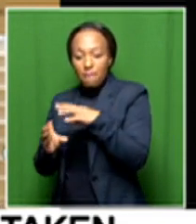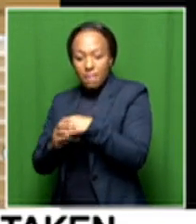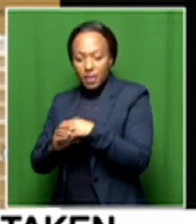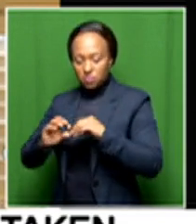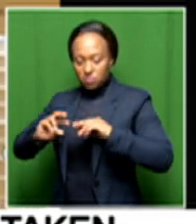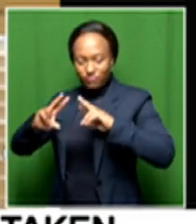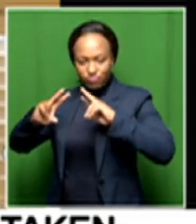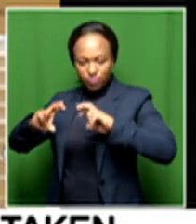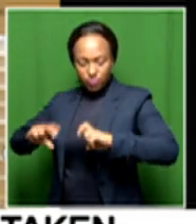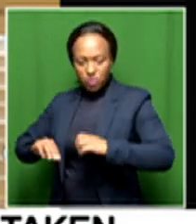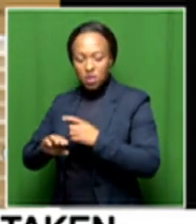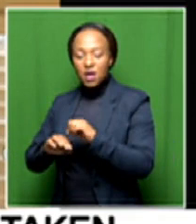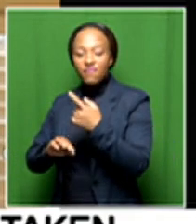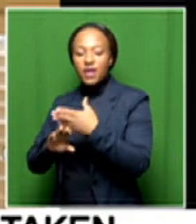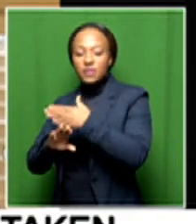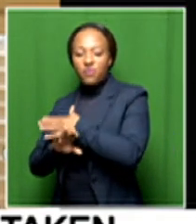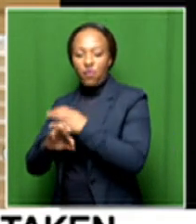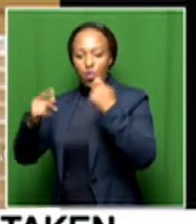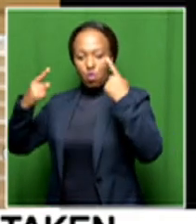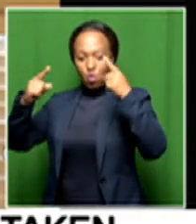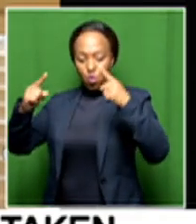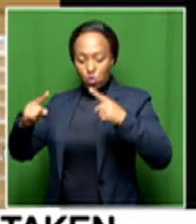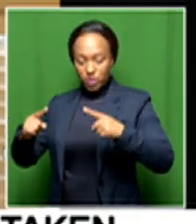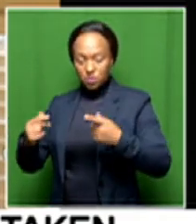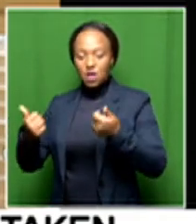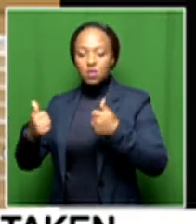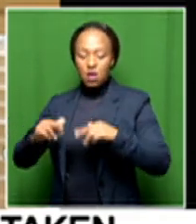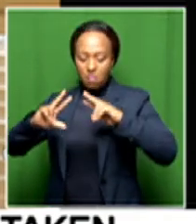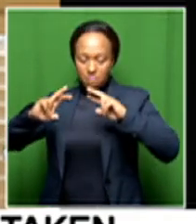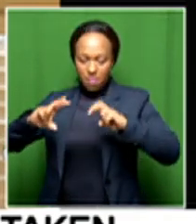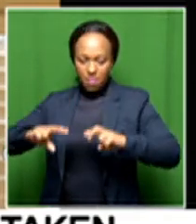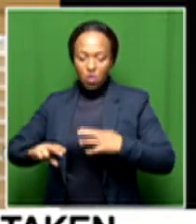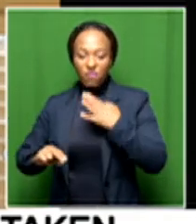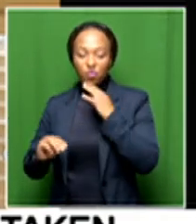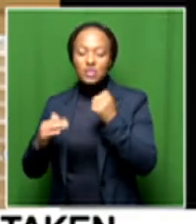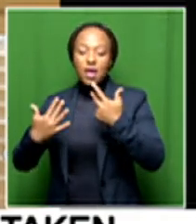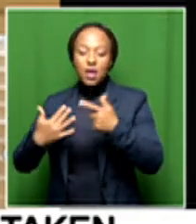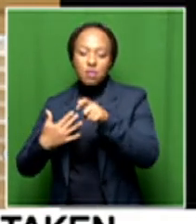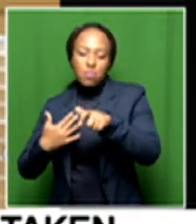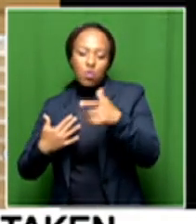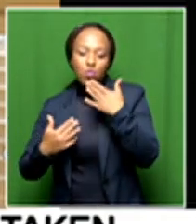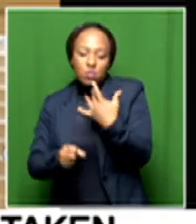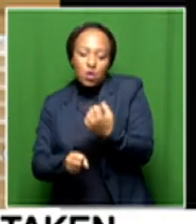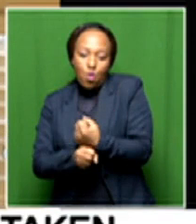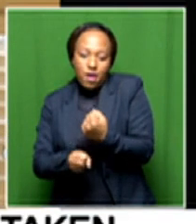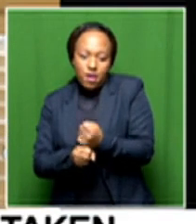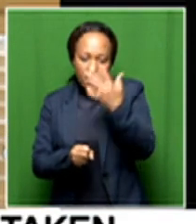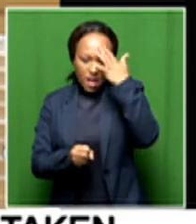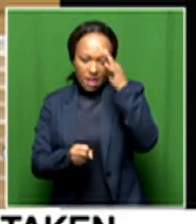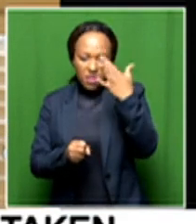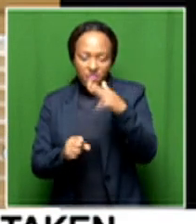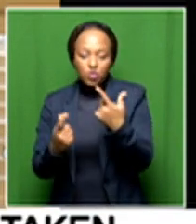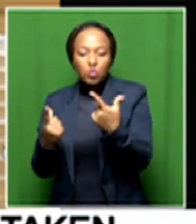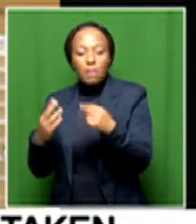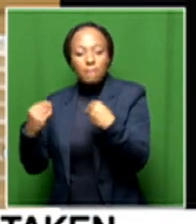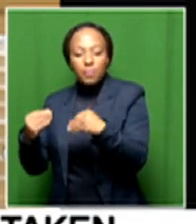investigation. First, it was an audit, and then now it's going under investigations. Those 8 officials which are affected, including